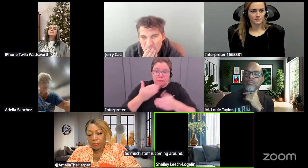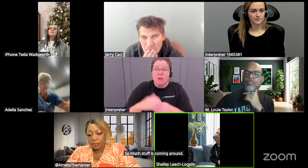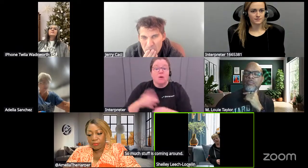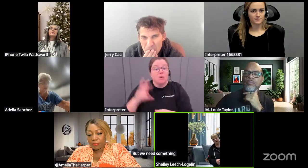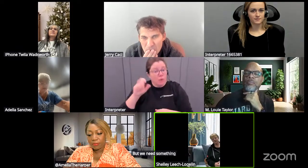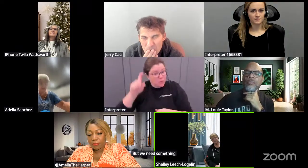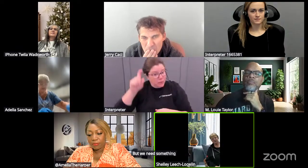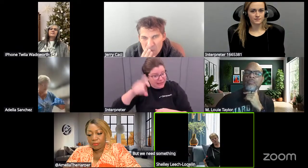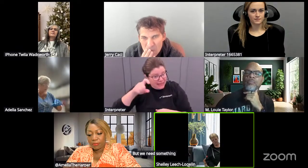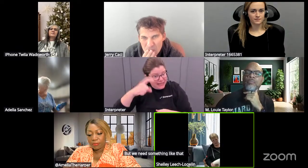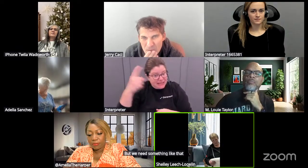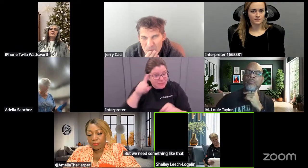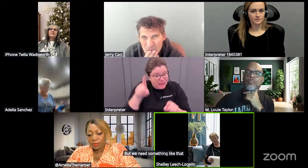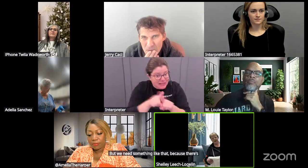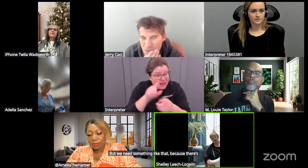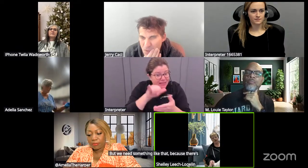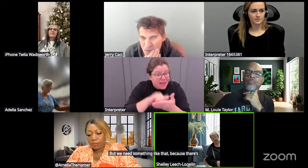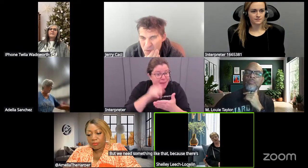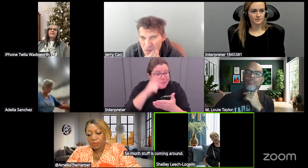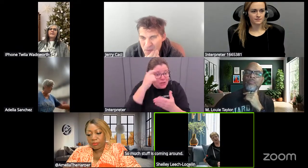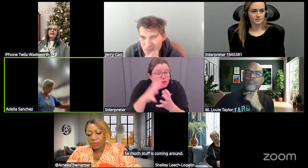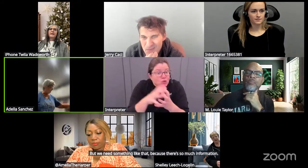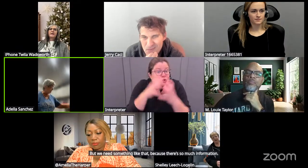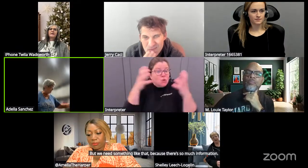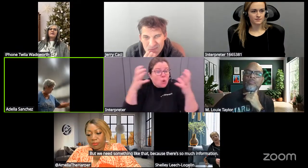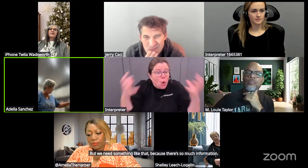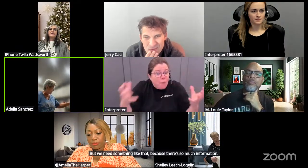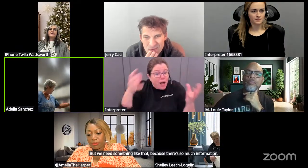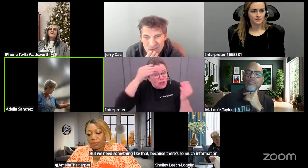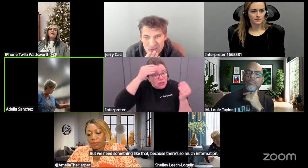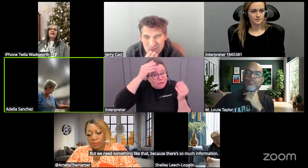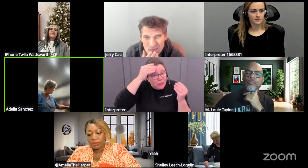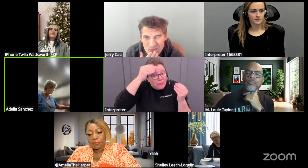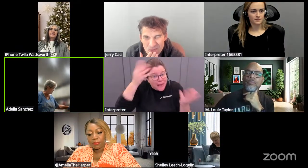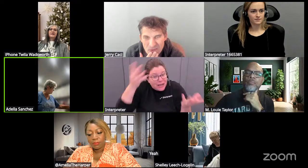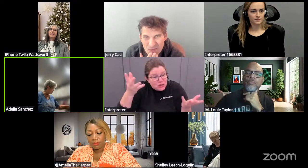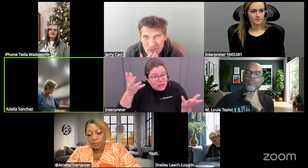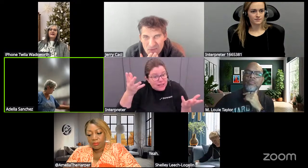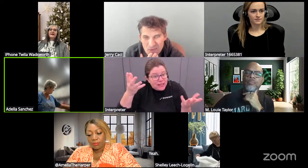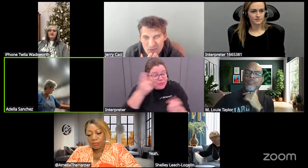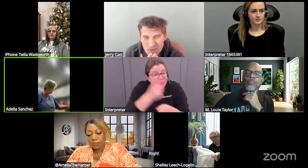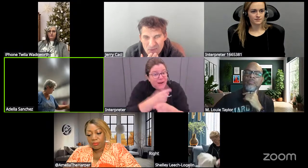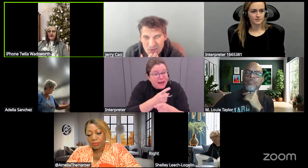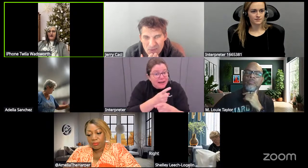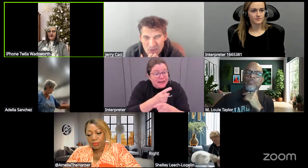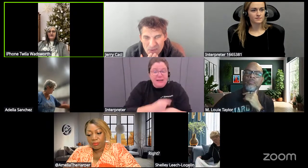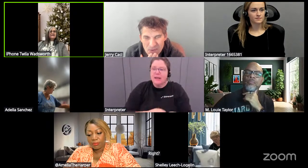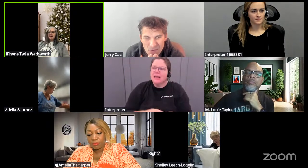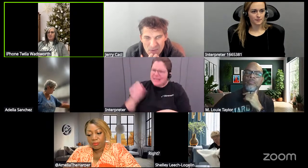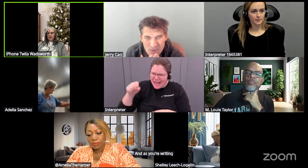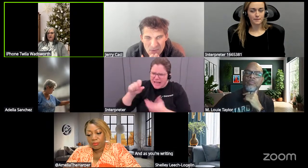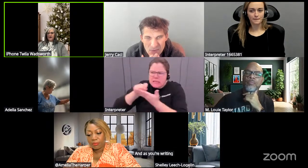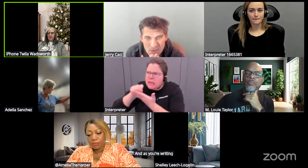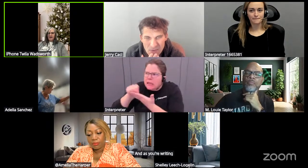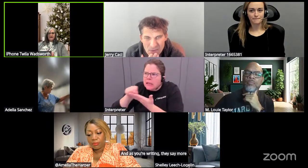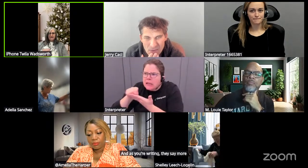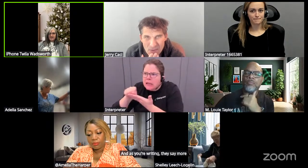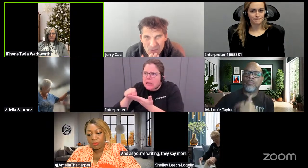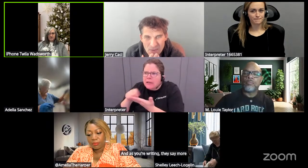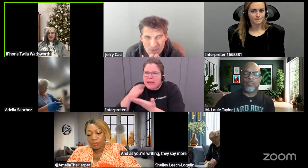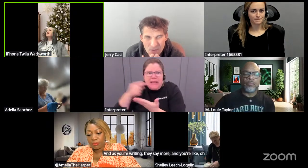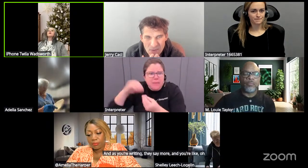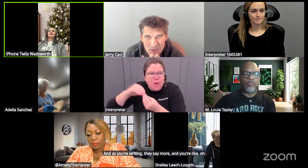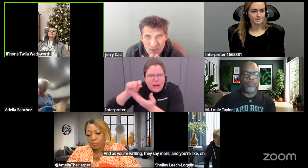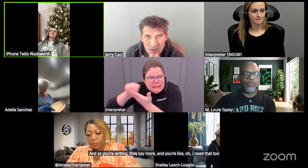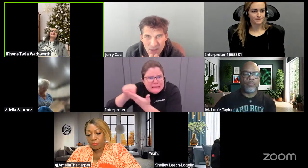like that because there's so much information, Yeah. right? And as you're writing, they say more, and you're like, oh, I need that too.